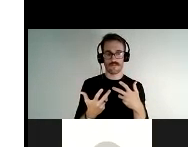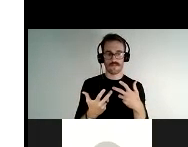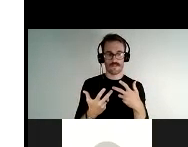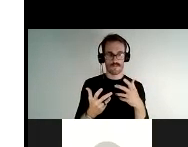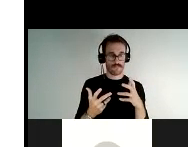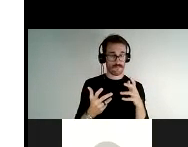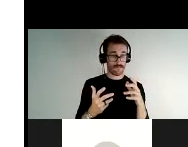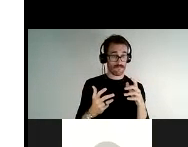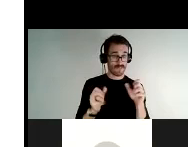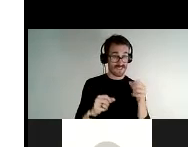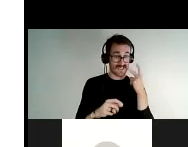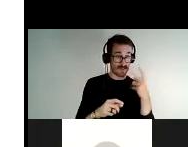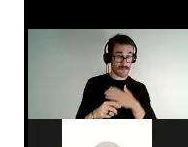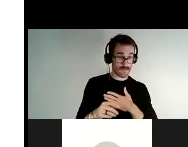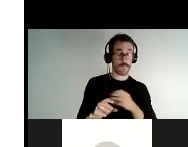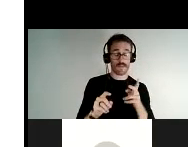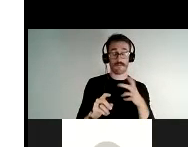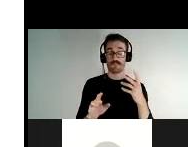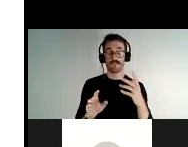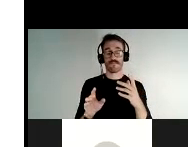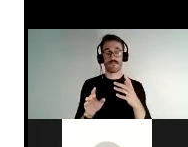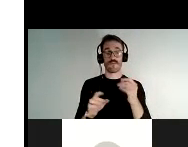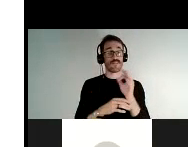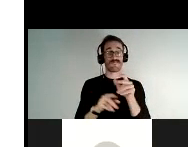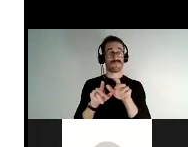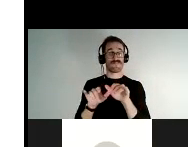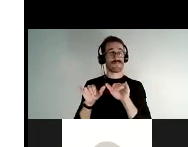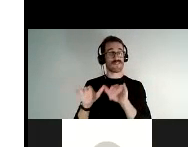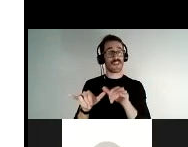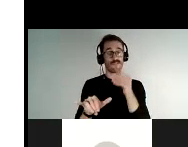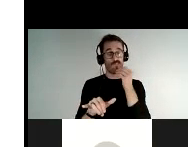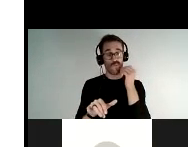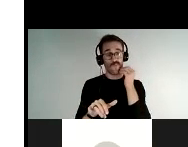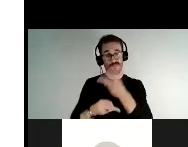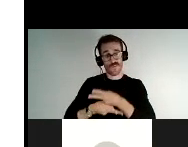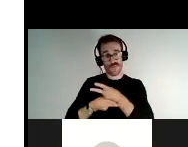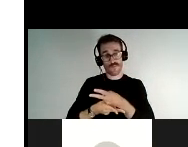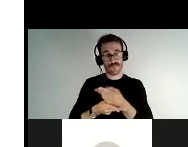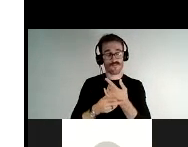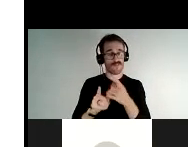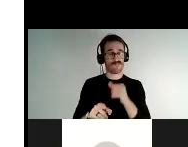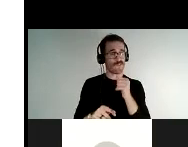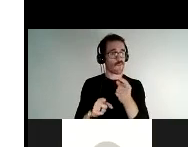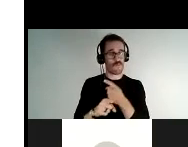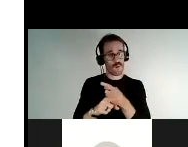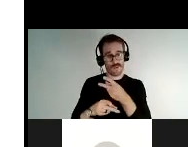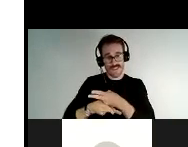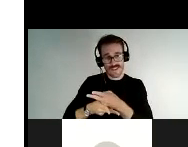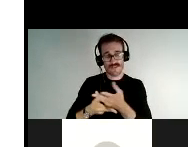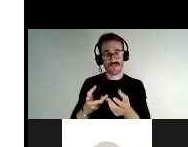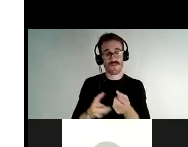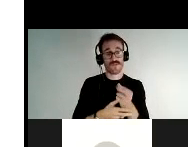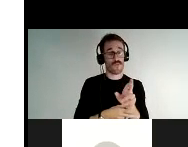Am I on? Because I'm not, okay. And we also have had situations where, because an older senior